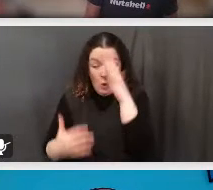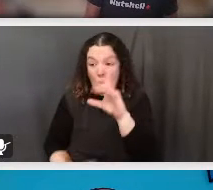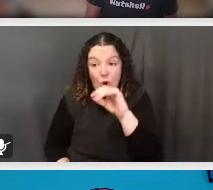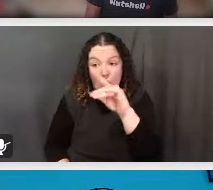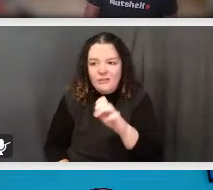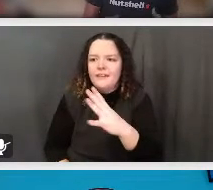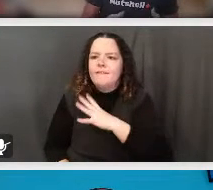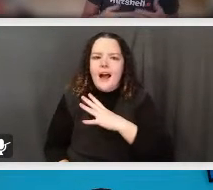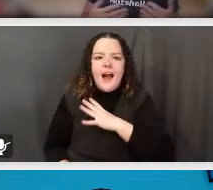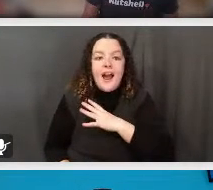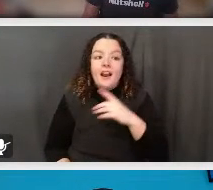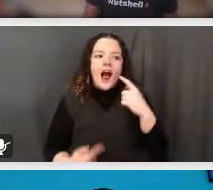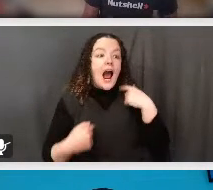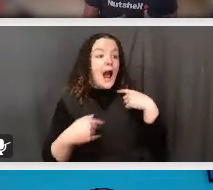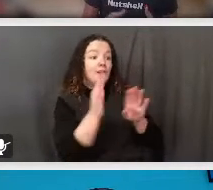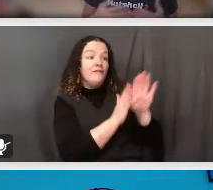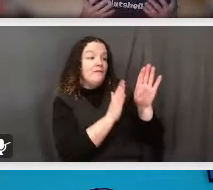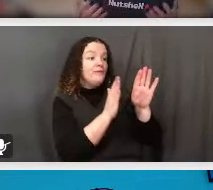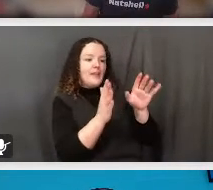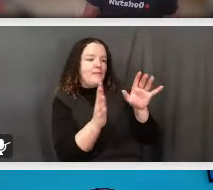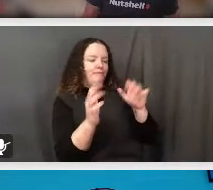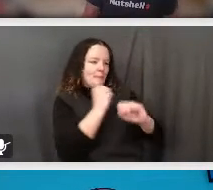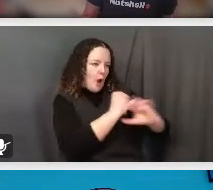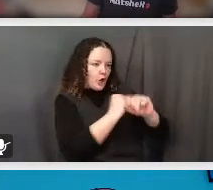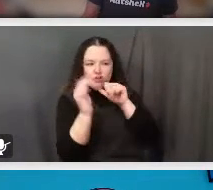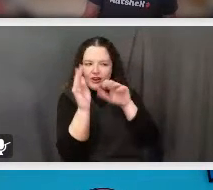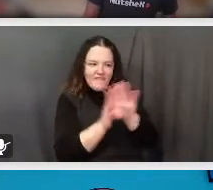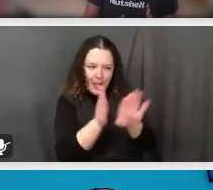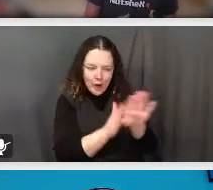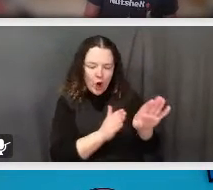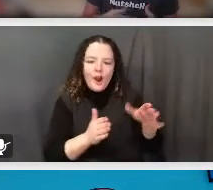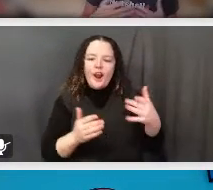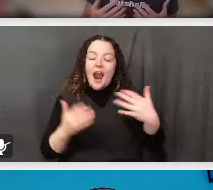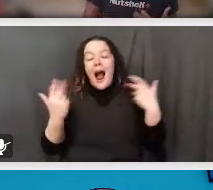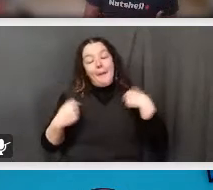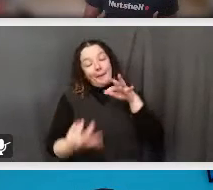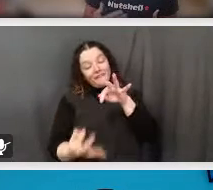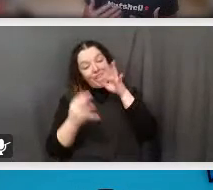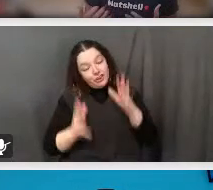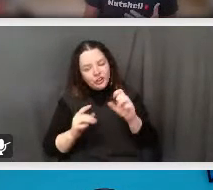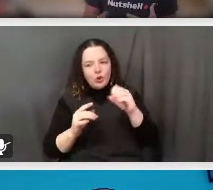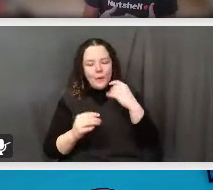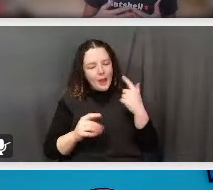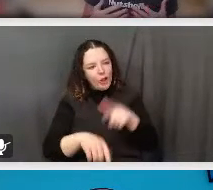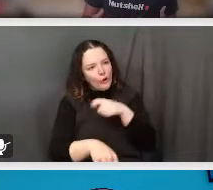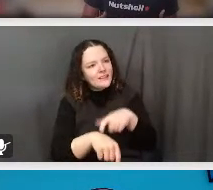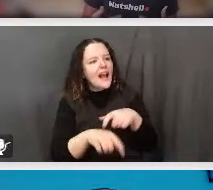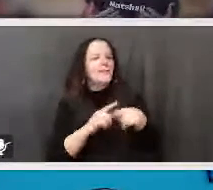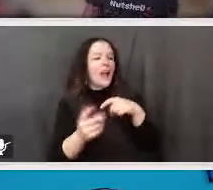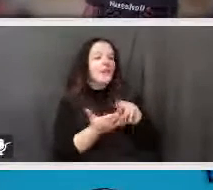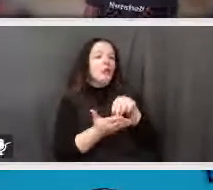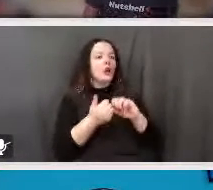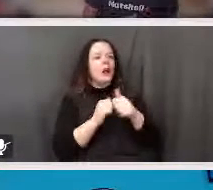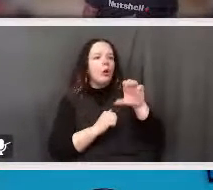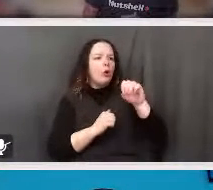one of these emails. It might take me a half an hour because I'm a bit of a perfectionist, but I don't have to learn how to code or do anything like